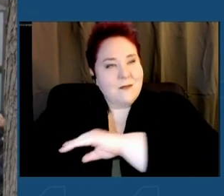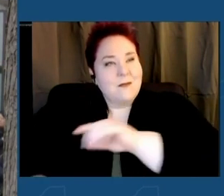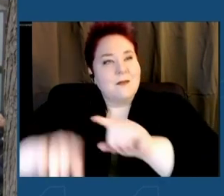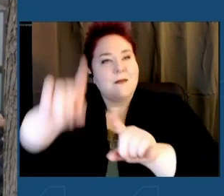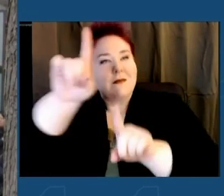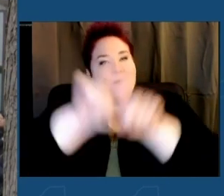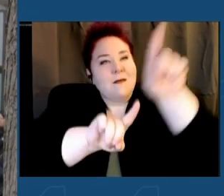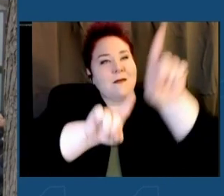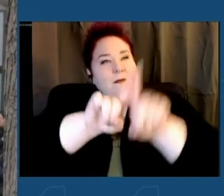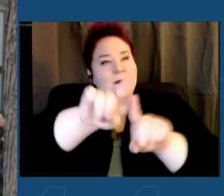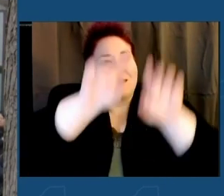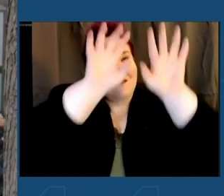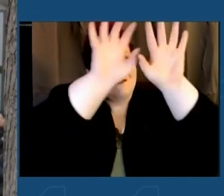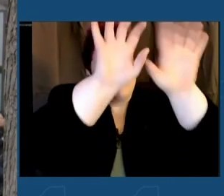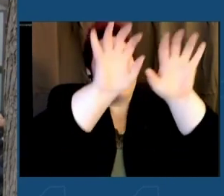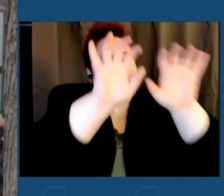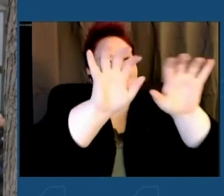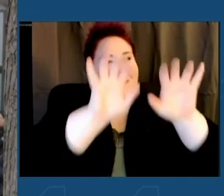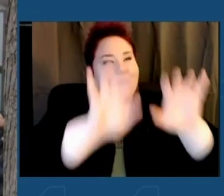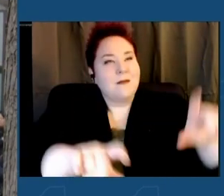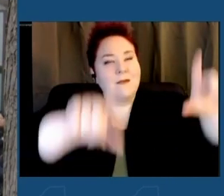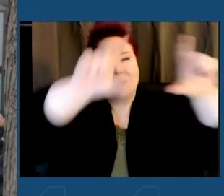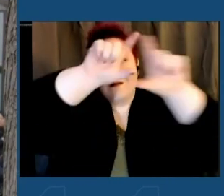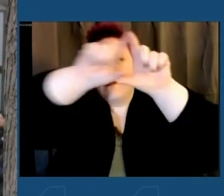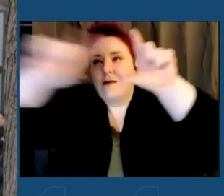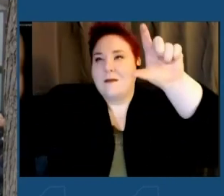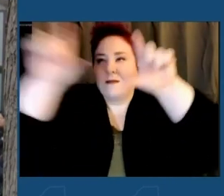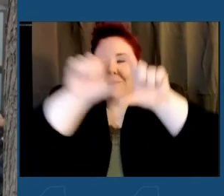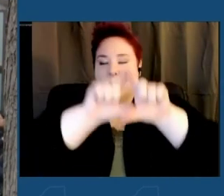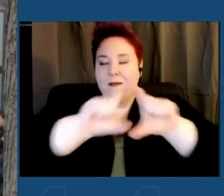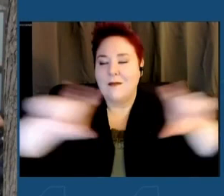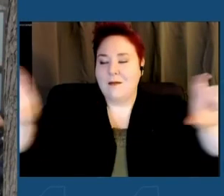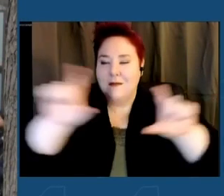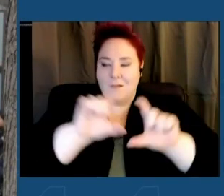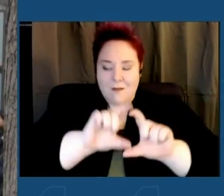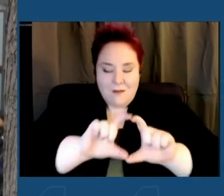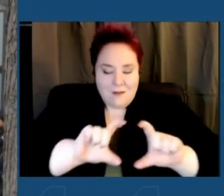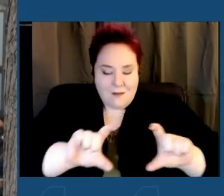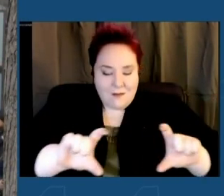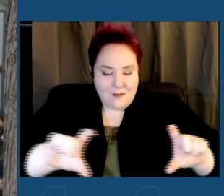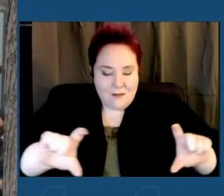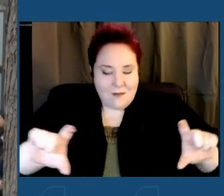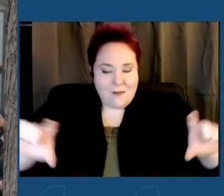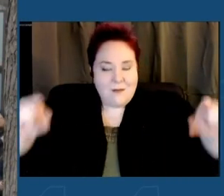stripes and bright stars through the